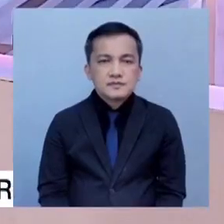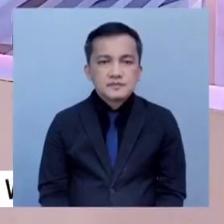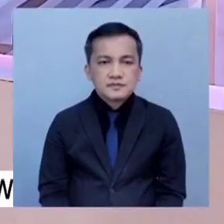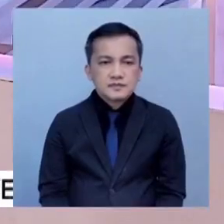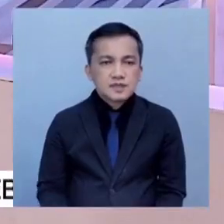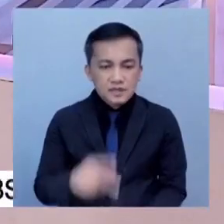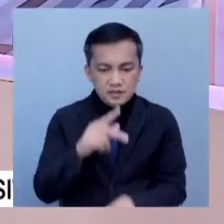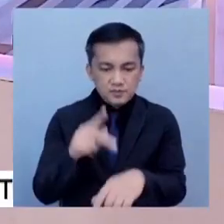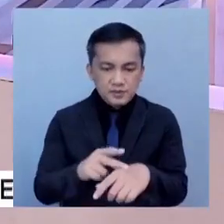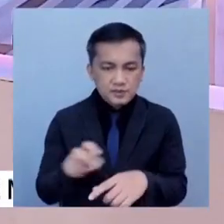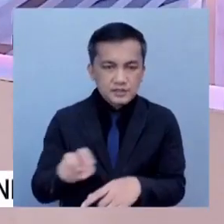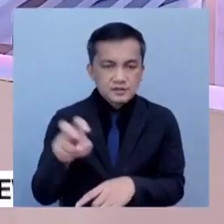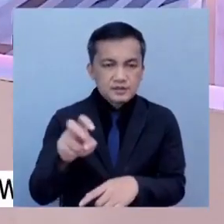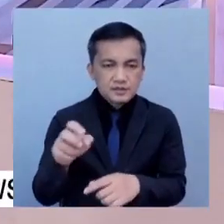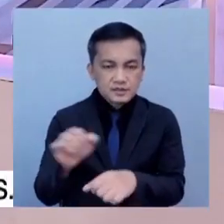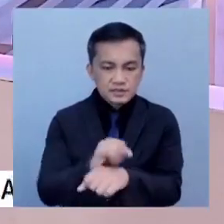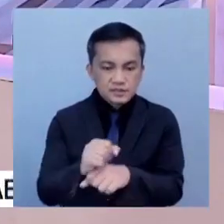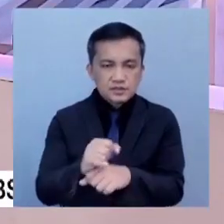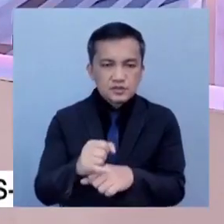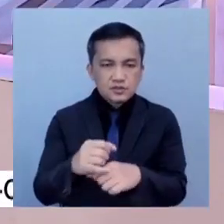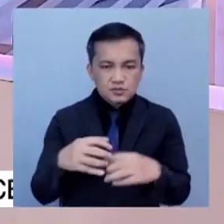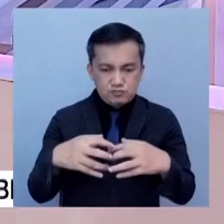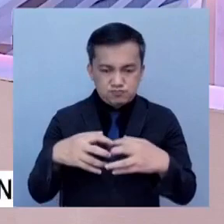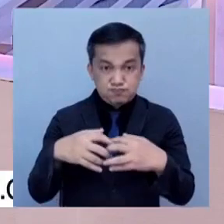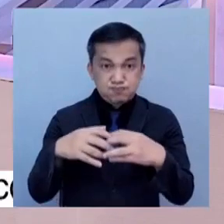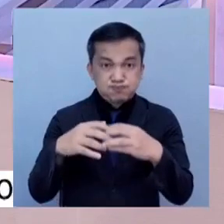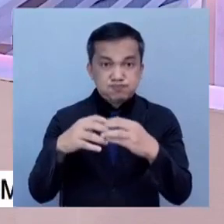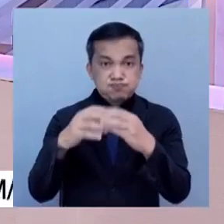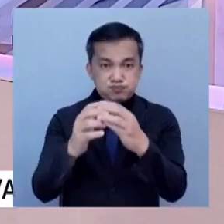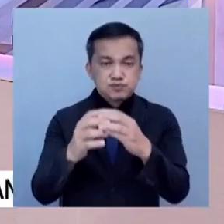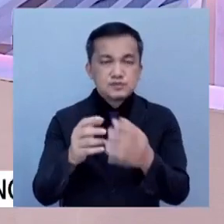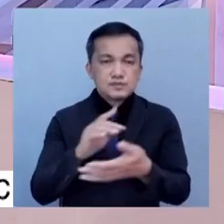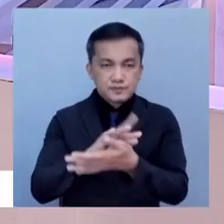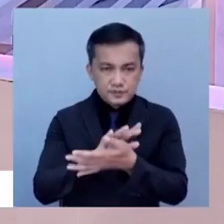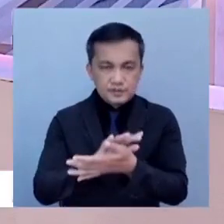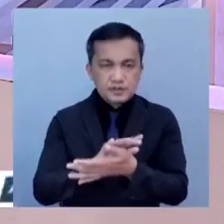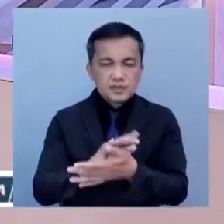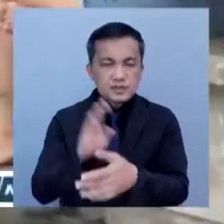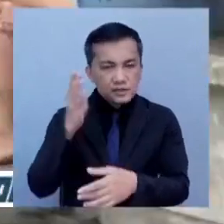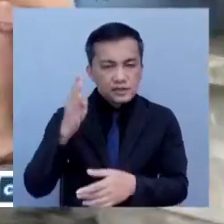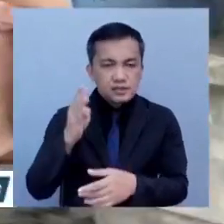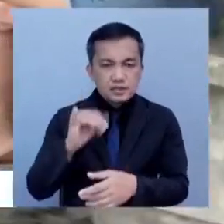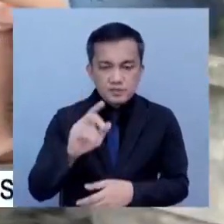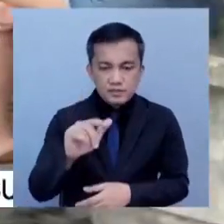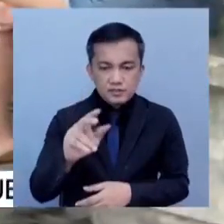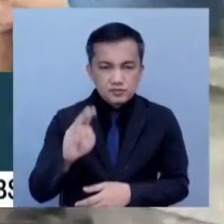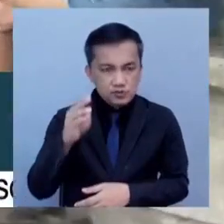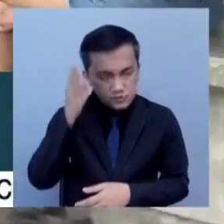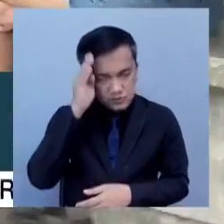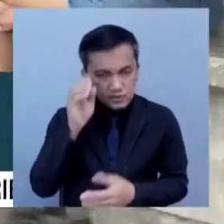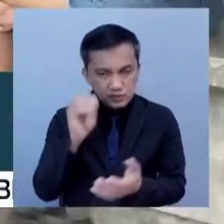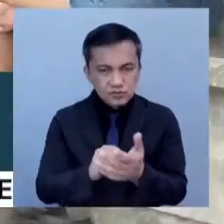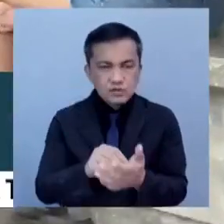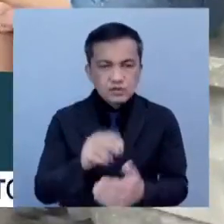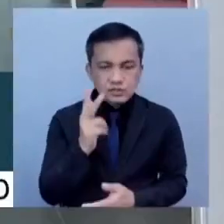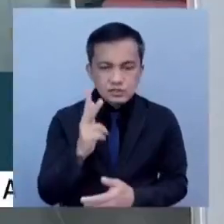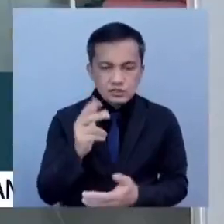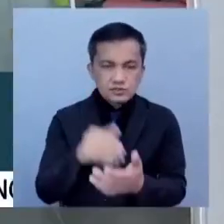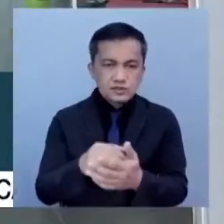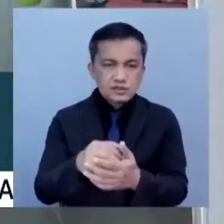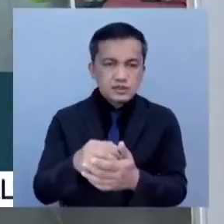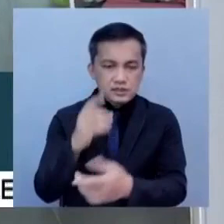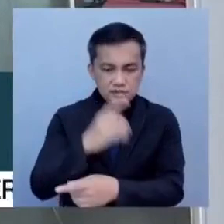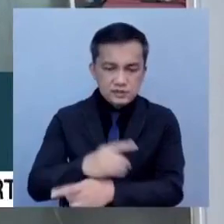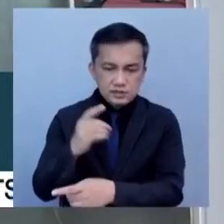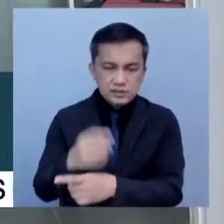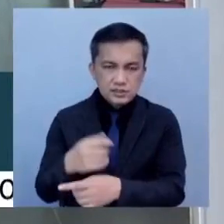industry continuing its recovery from the pandemic. The Immigration Bureau has recorded over 30,000 daily arrivals and departures in the